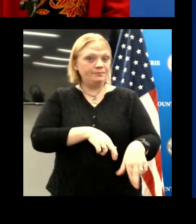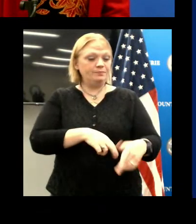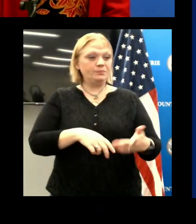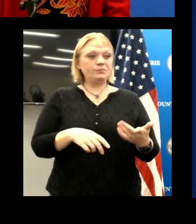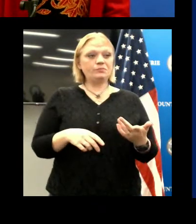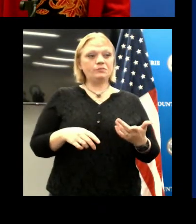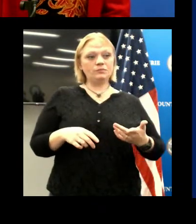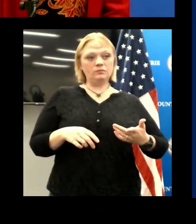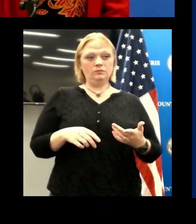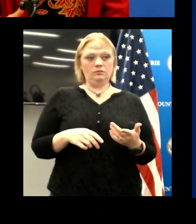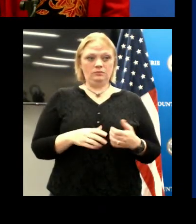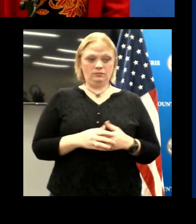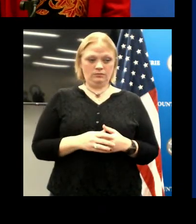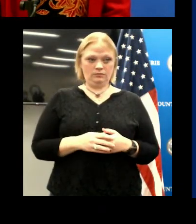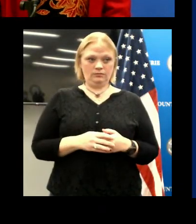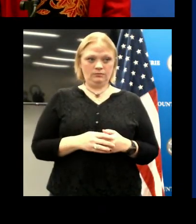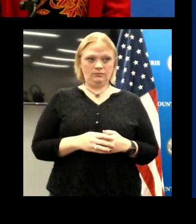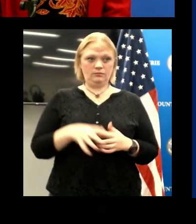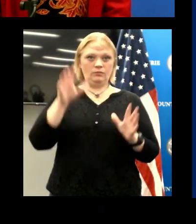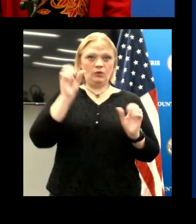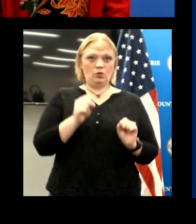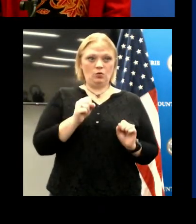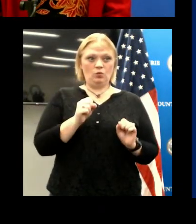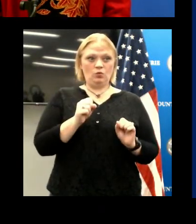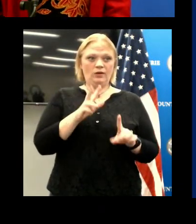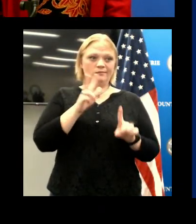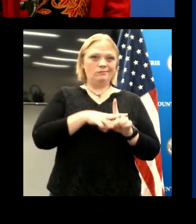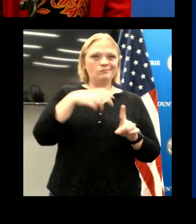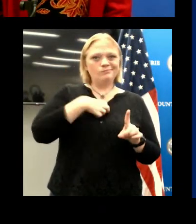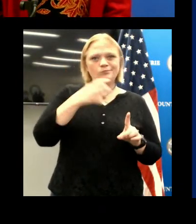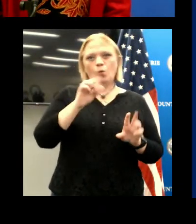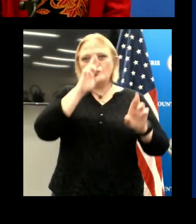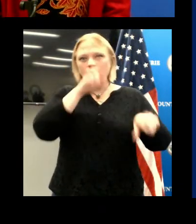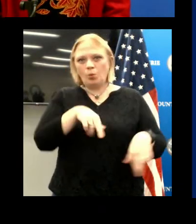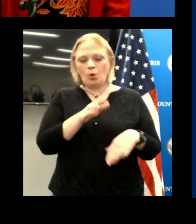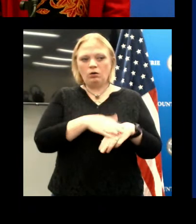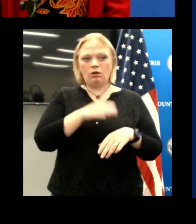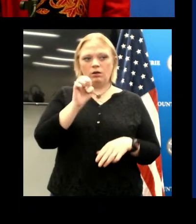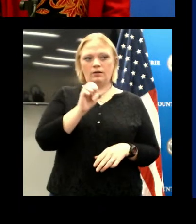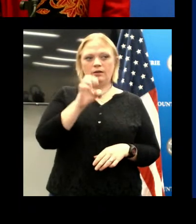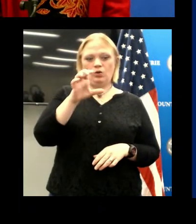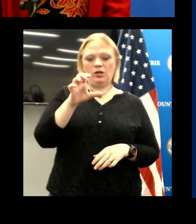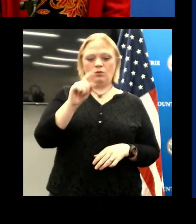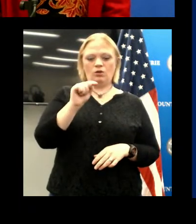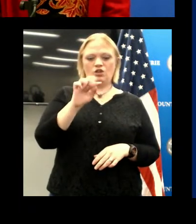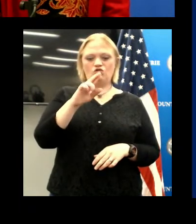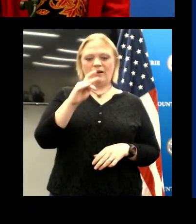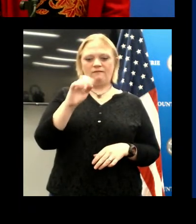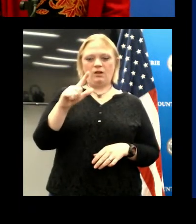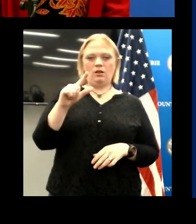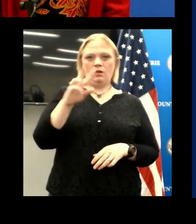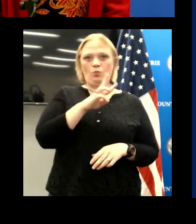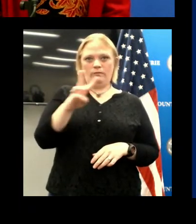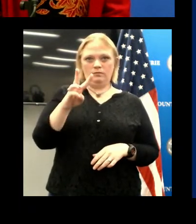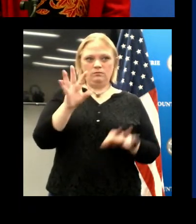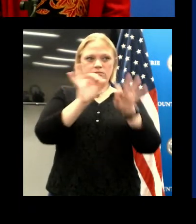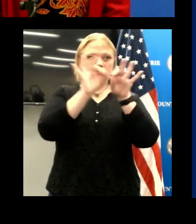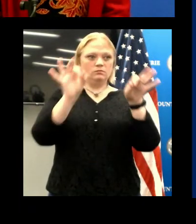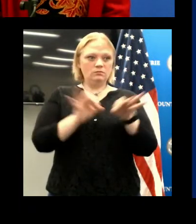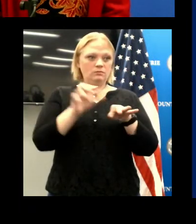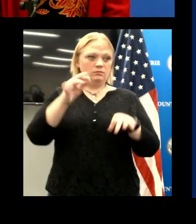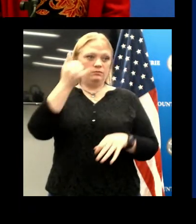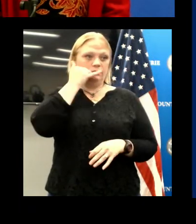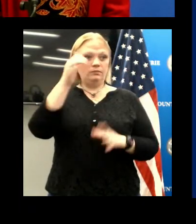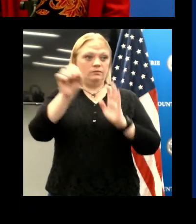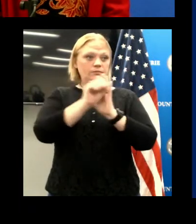can lodge a complaint or a report on our Erie County travel website form, or you can call